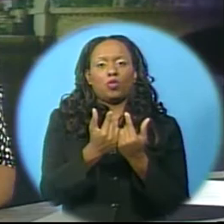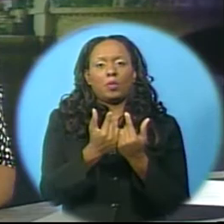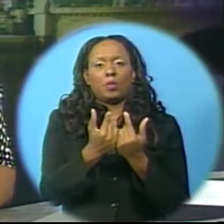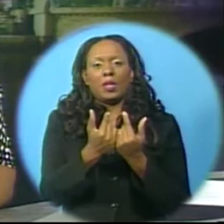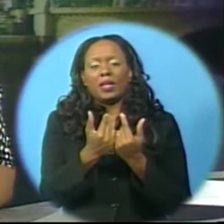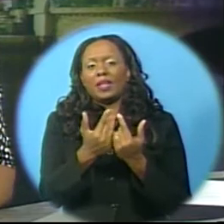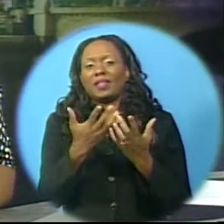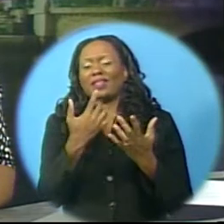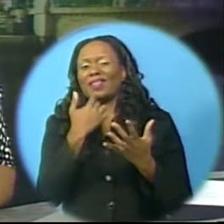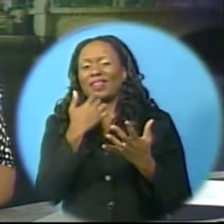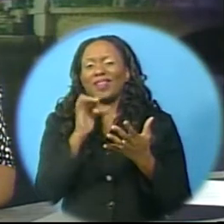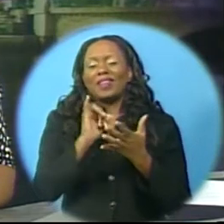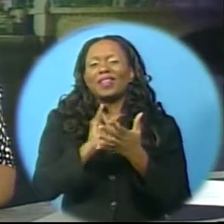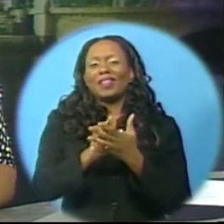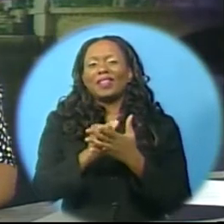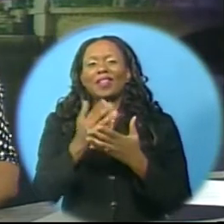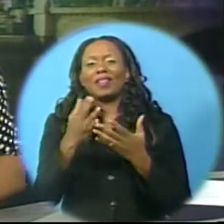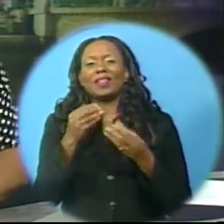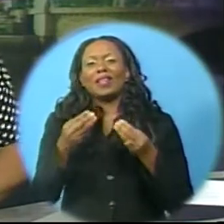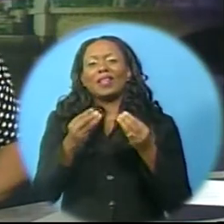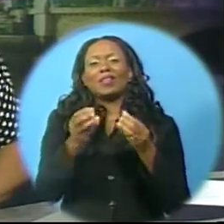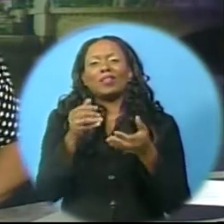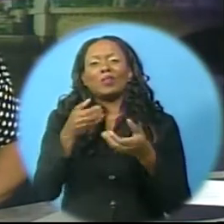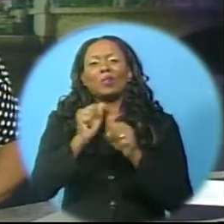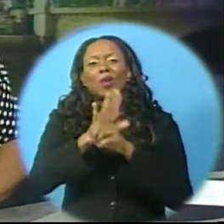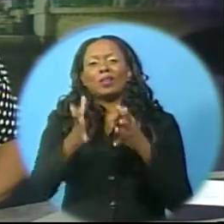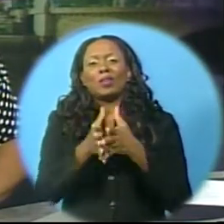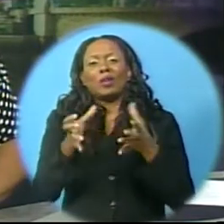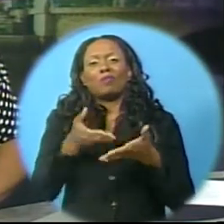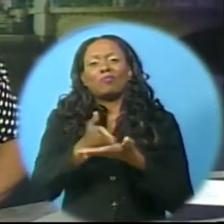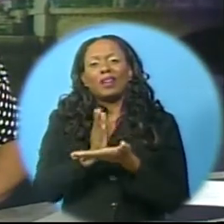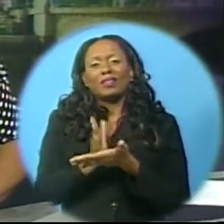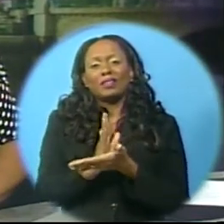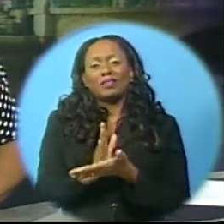law believes it's that way for a good reason.